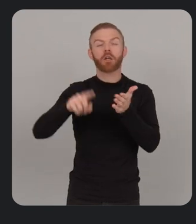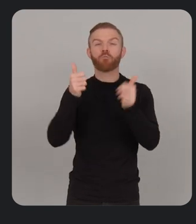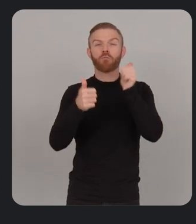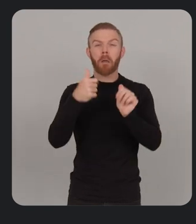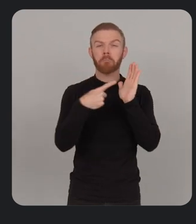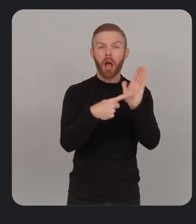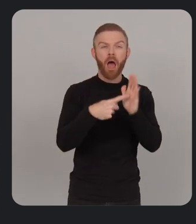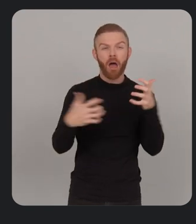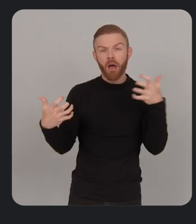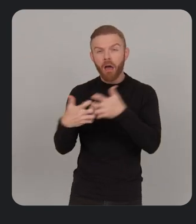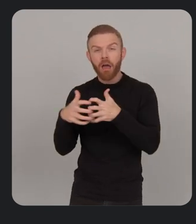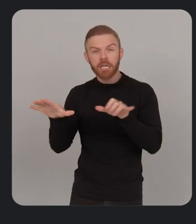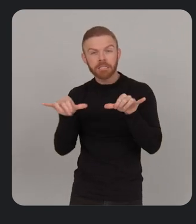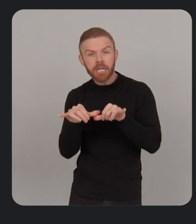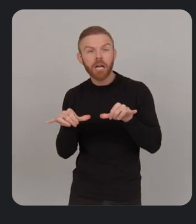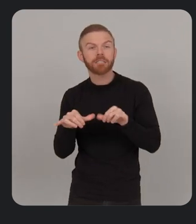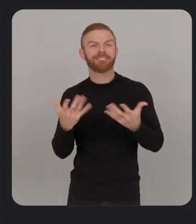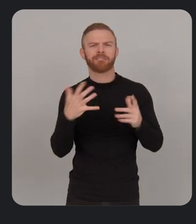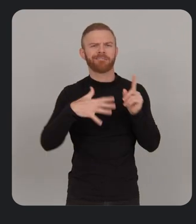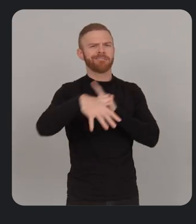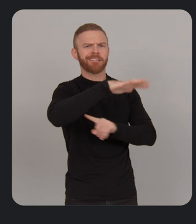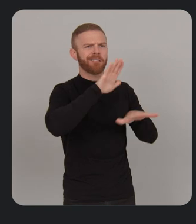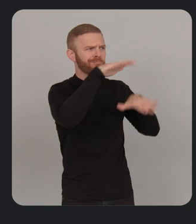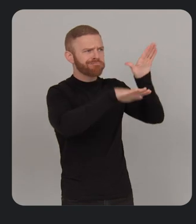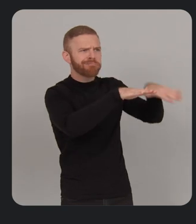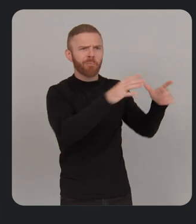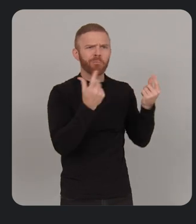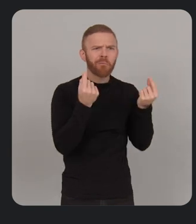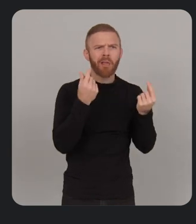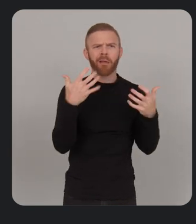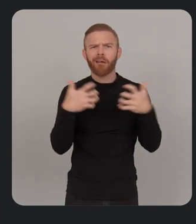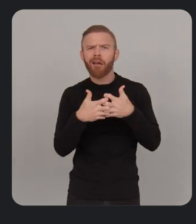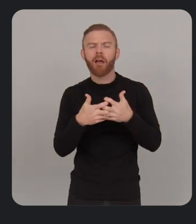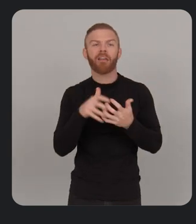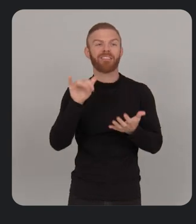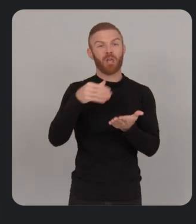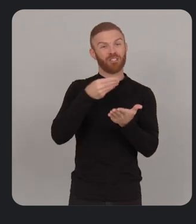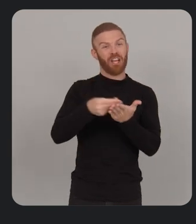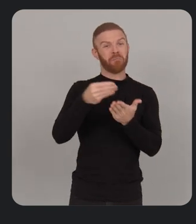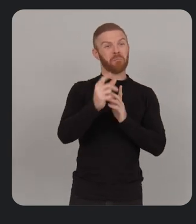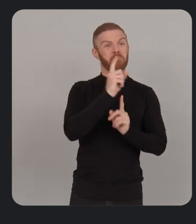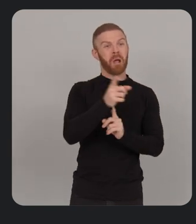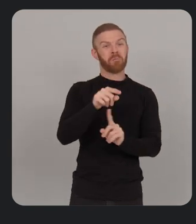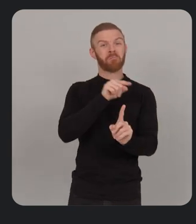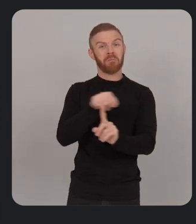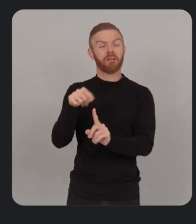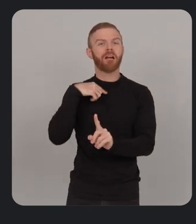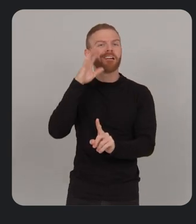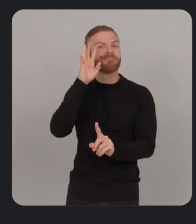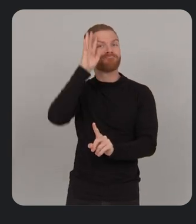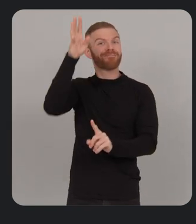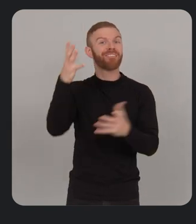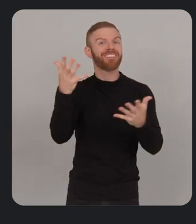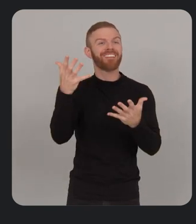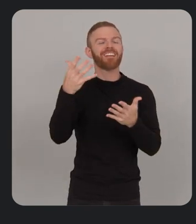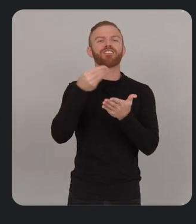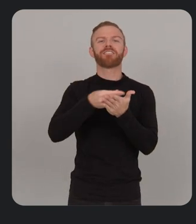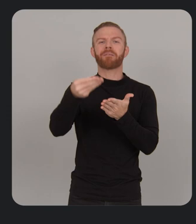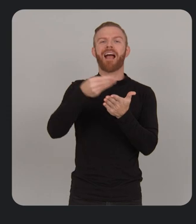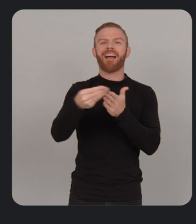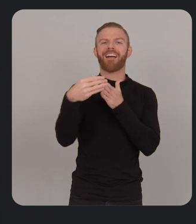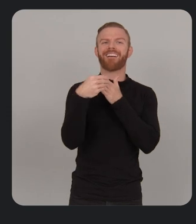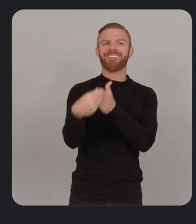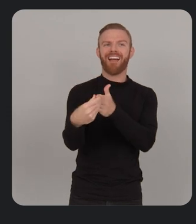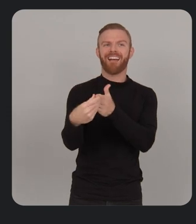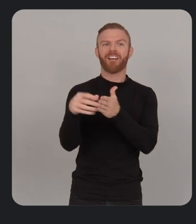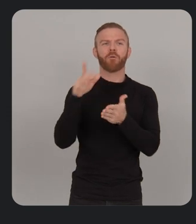were best for his size the nearby terrain and so on for shopping moments like these we've created the buying guide which collects